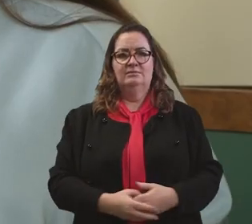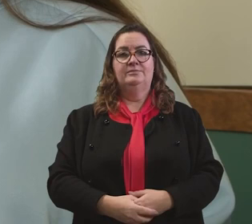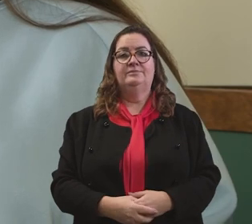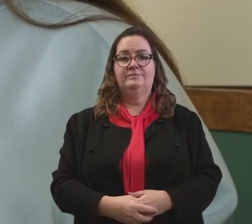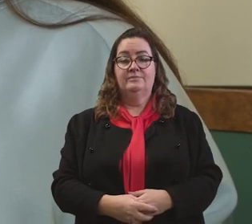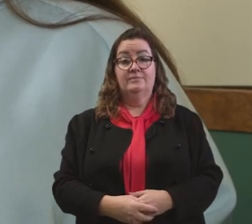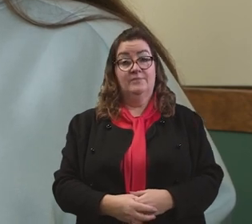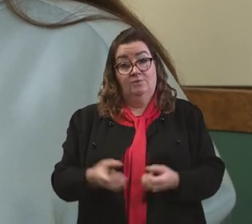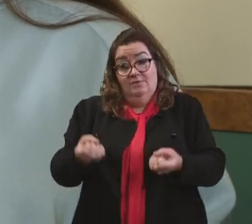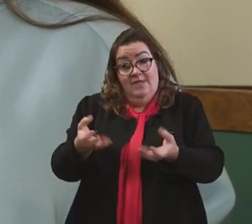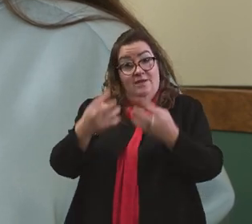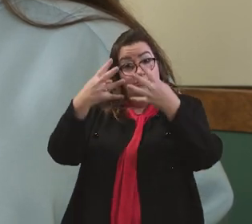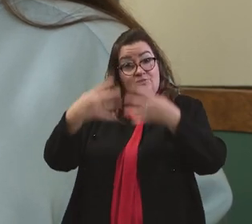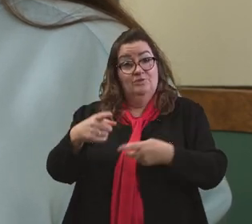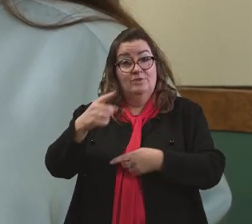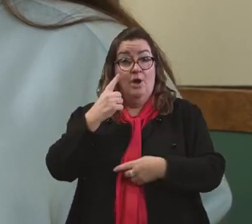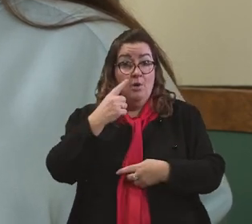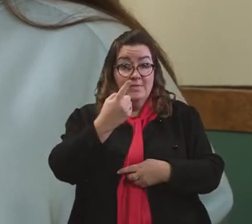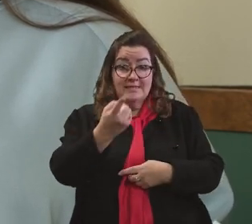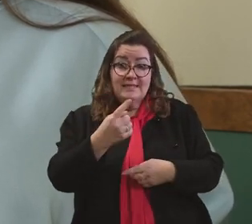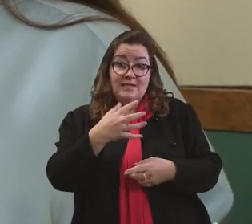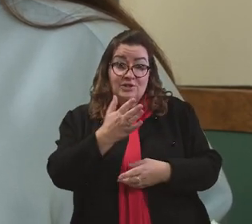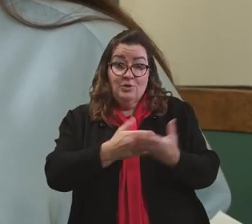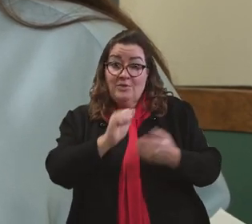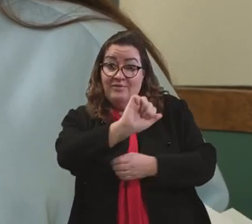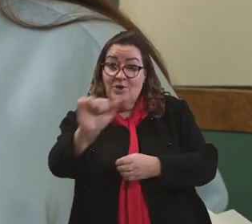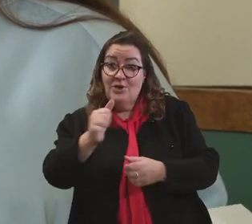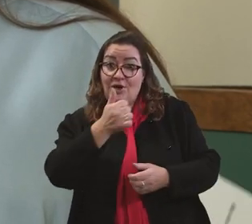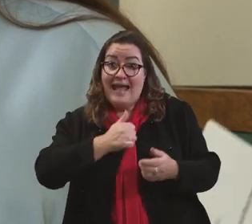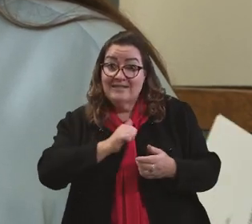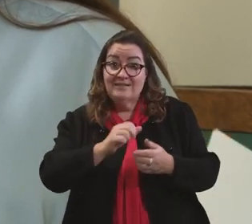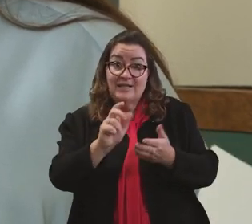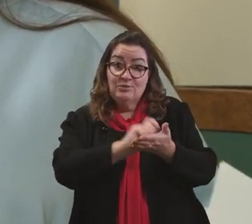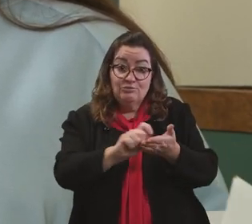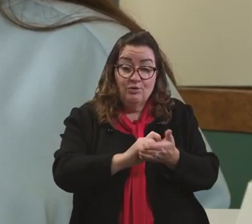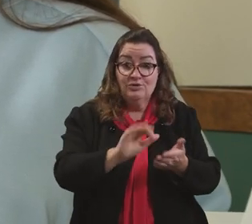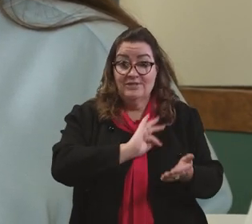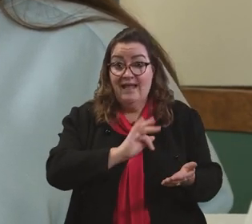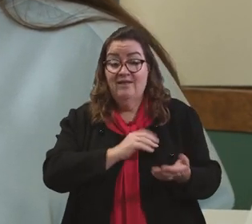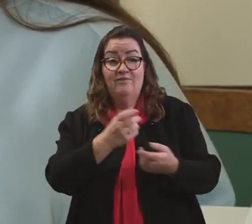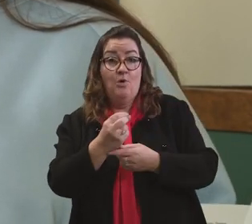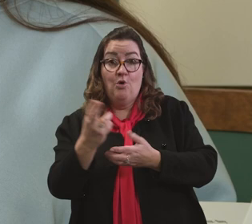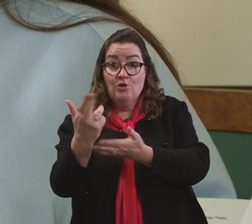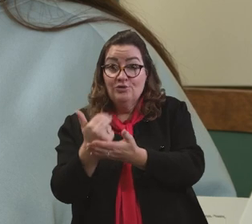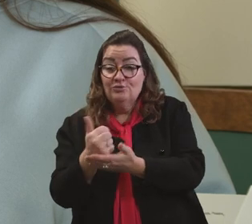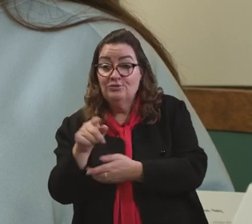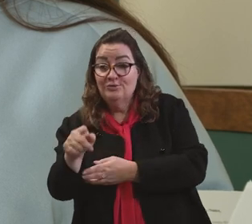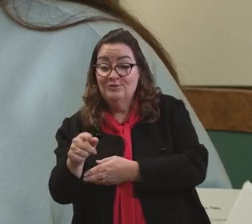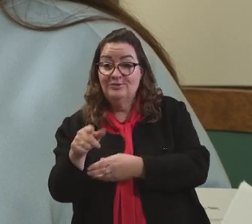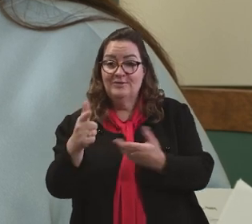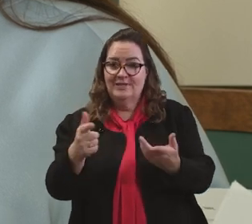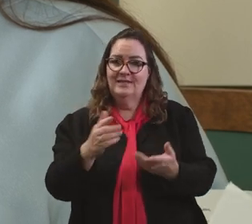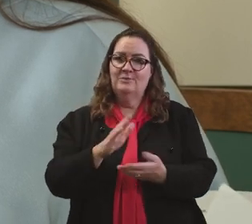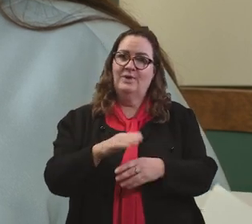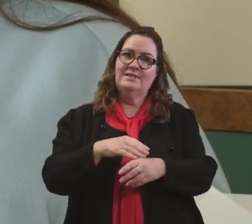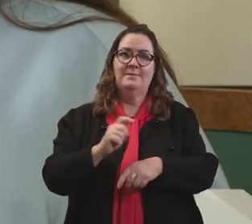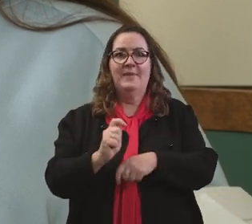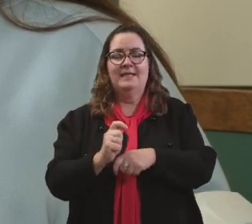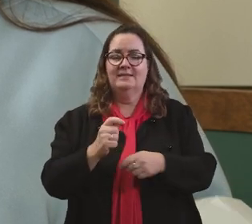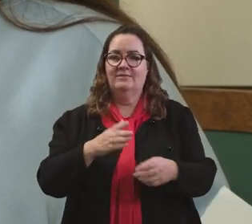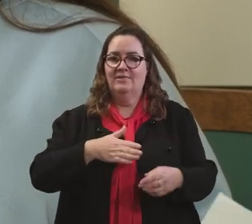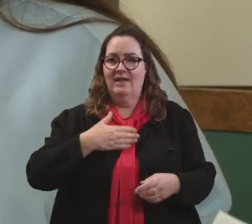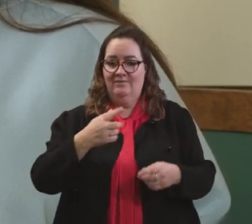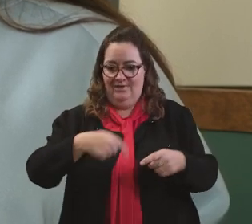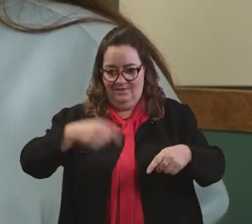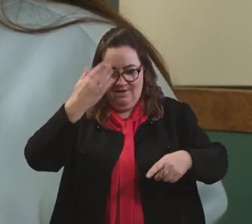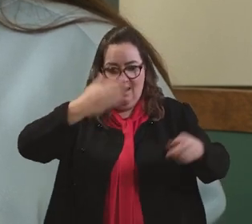Well, there you go. I hope you spotted some of your answers or drawings in this video. We've seen what we think are the best things about life in Ireland and what